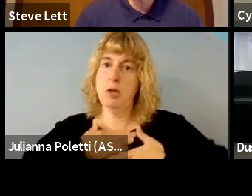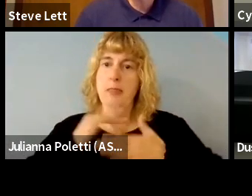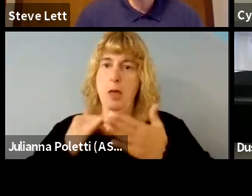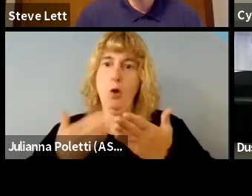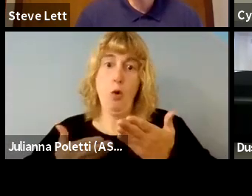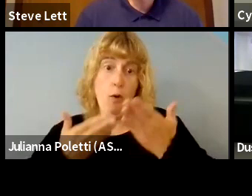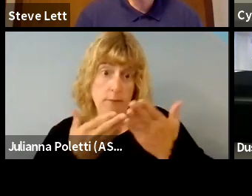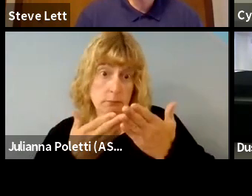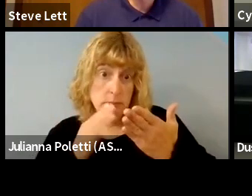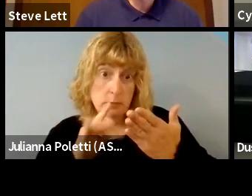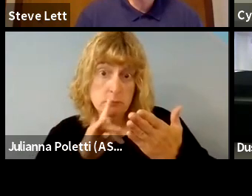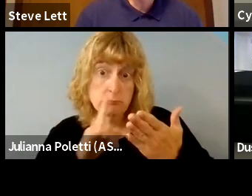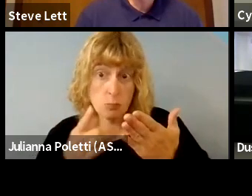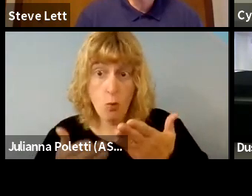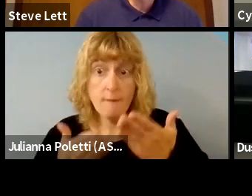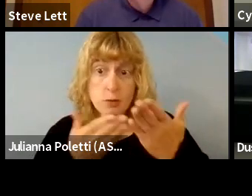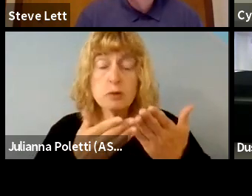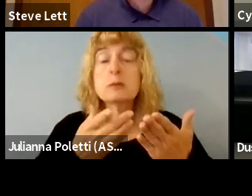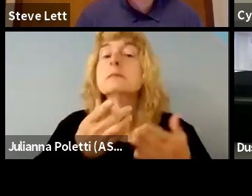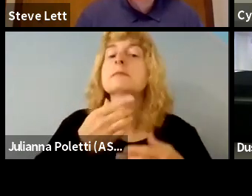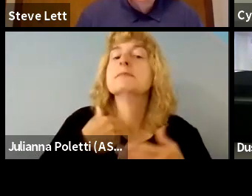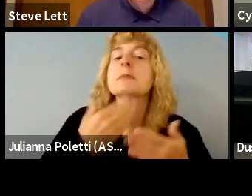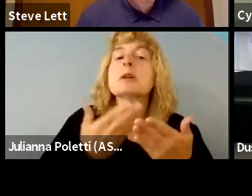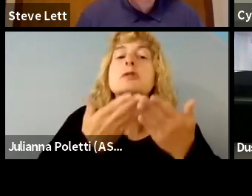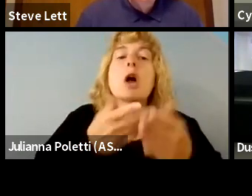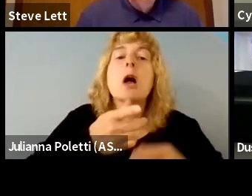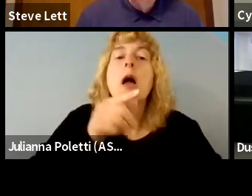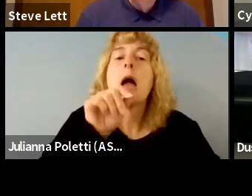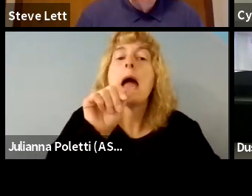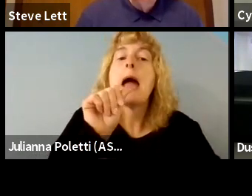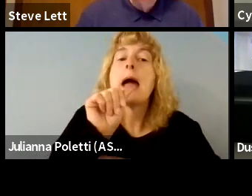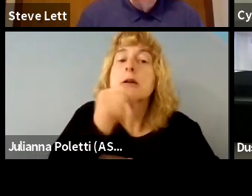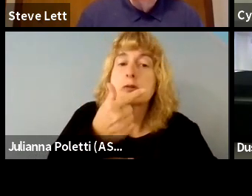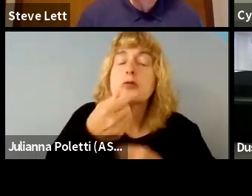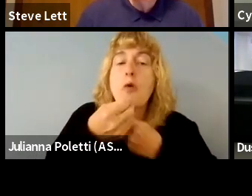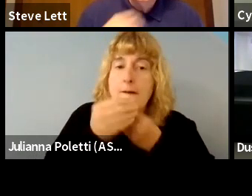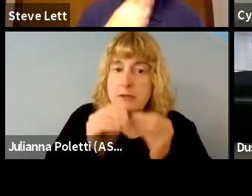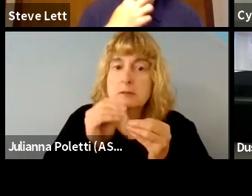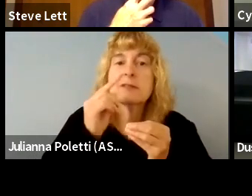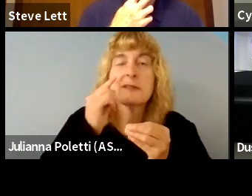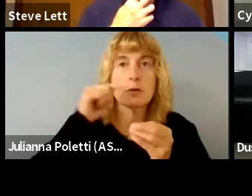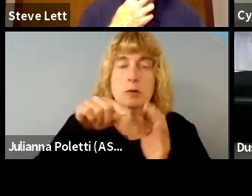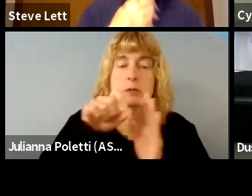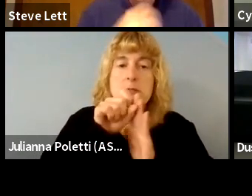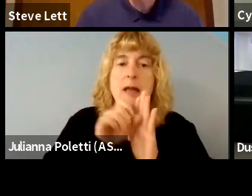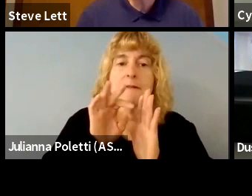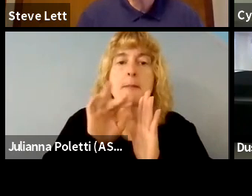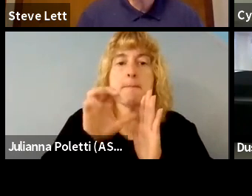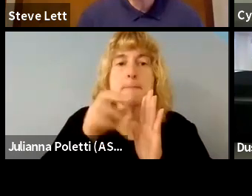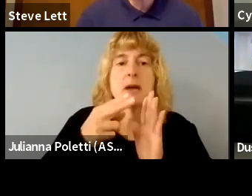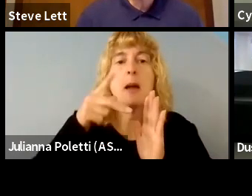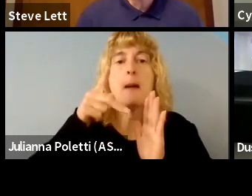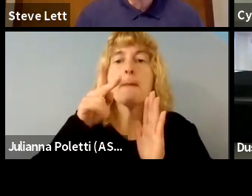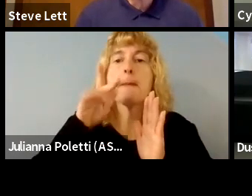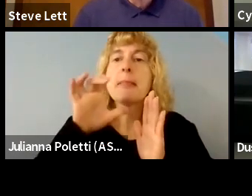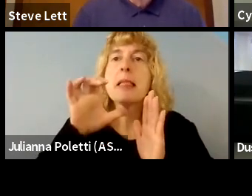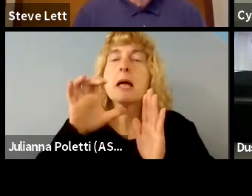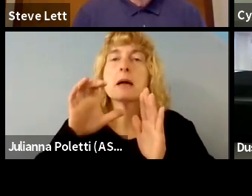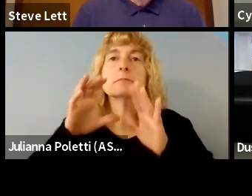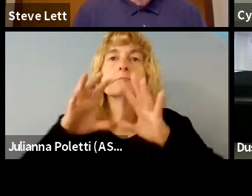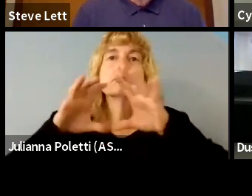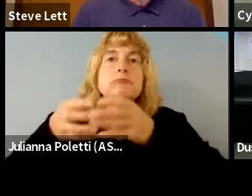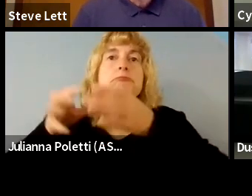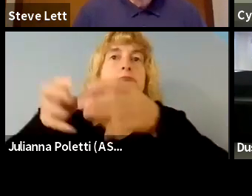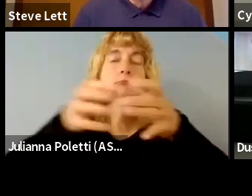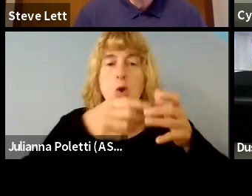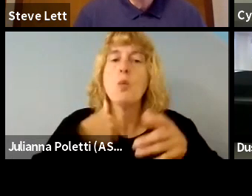is that the Attorney General's office, as the attorney for the state of Michigan public bodies, we do work with